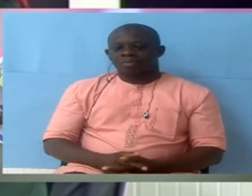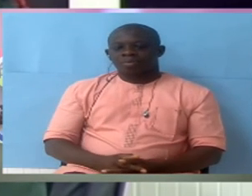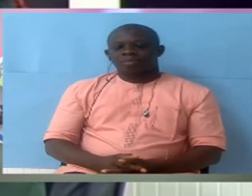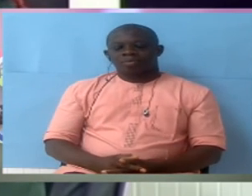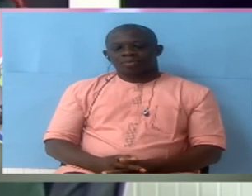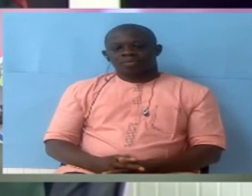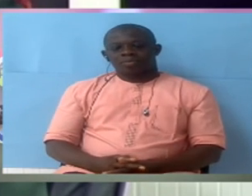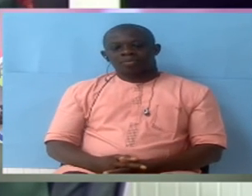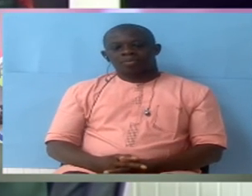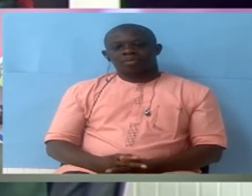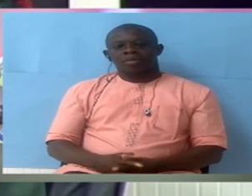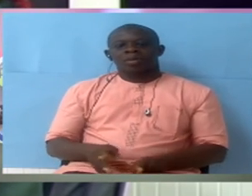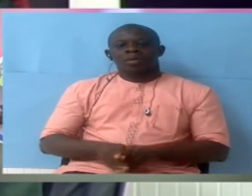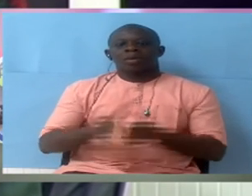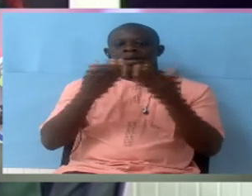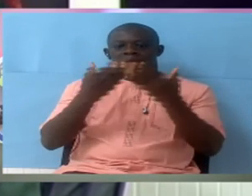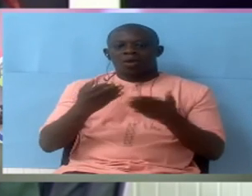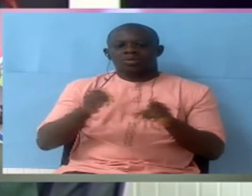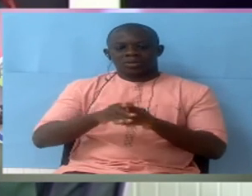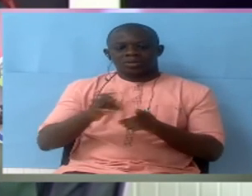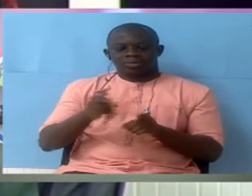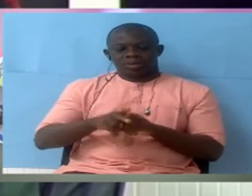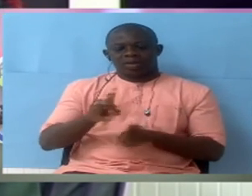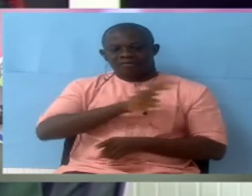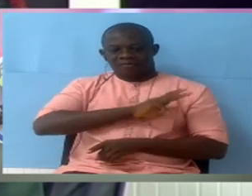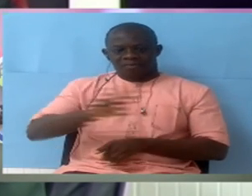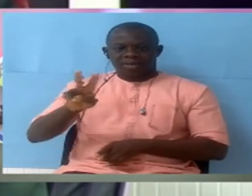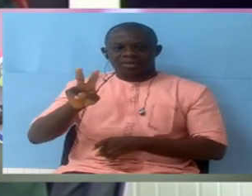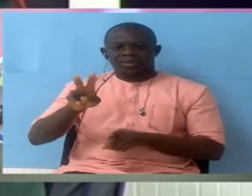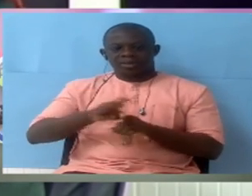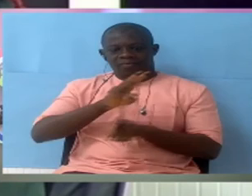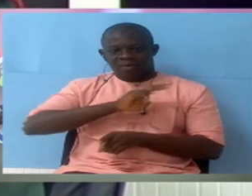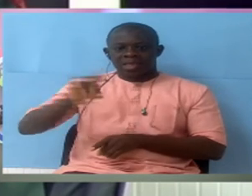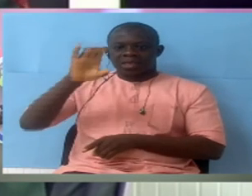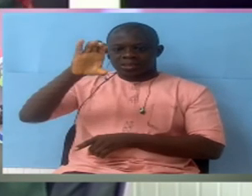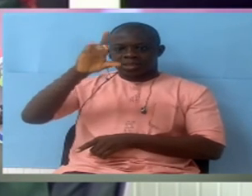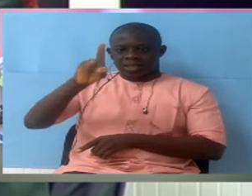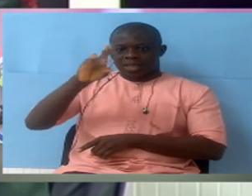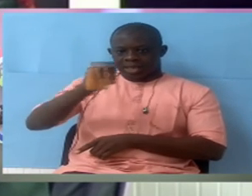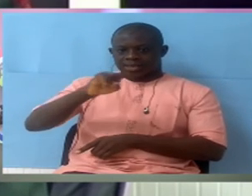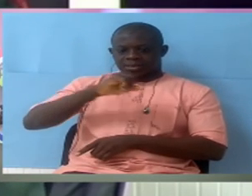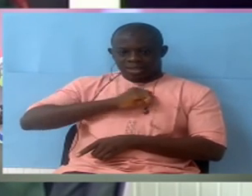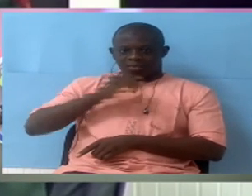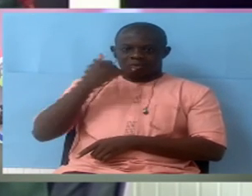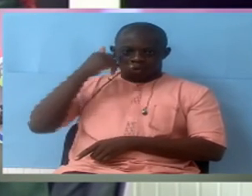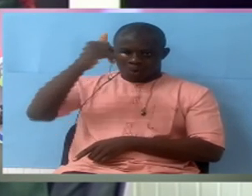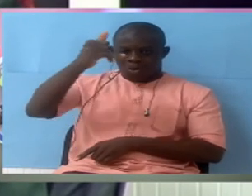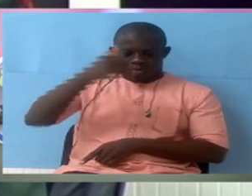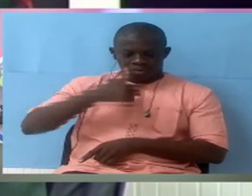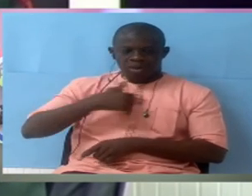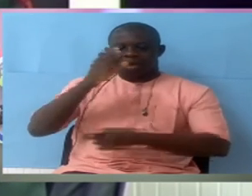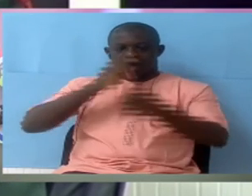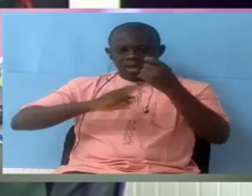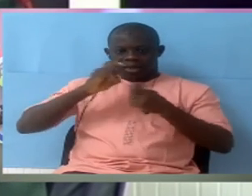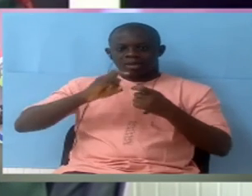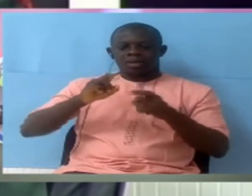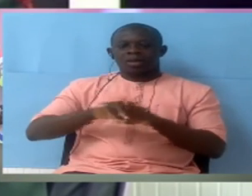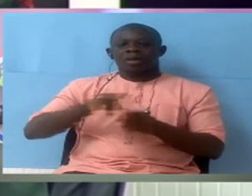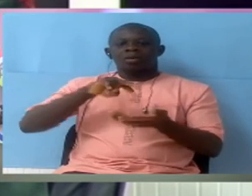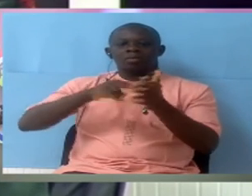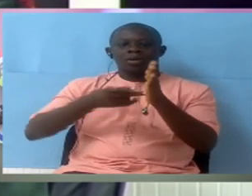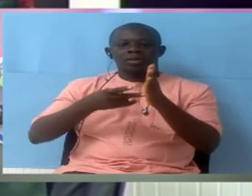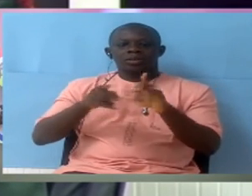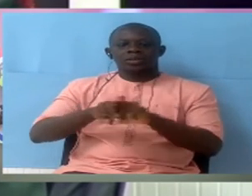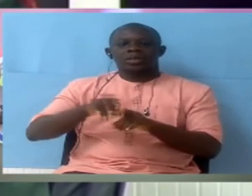Then the deputy CDS also, the deputy chief of staff called me. Ka nga xamne nak mo topa ci chief of staff bi mu oma. Lieutenant